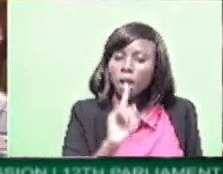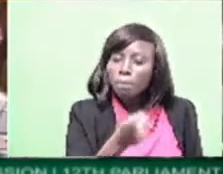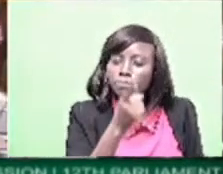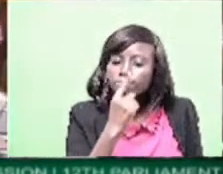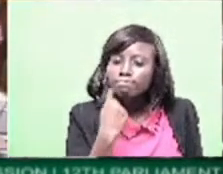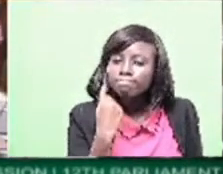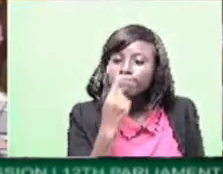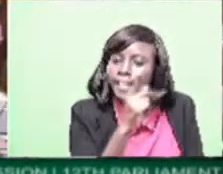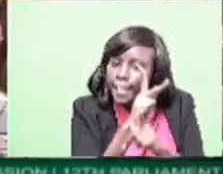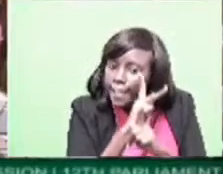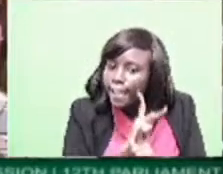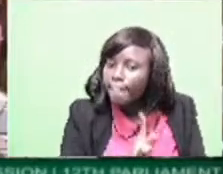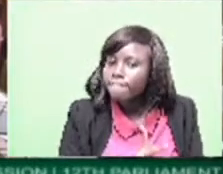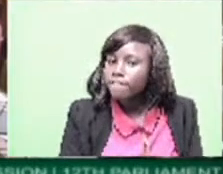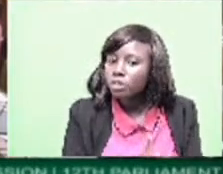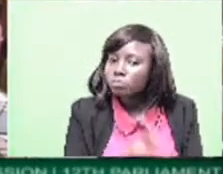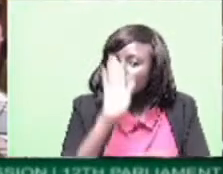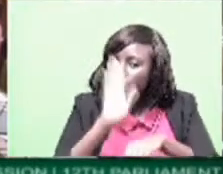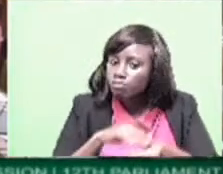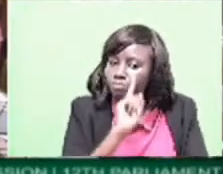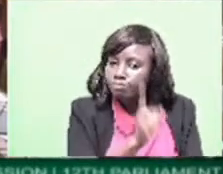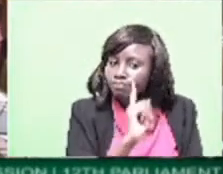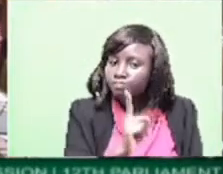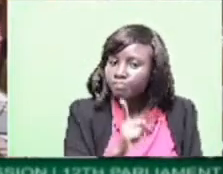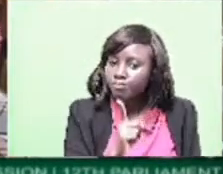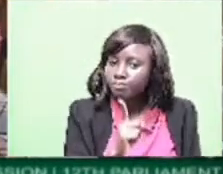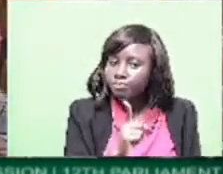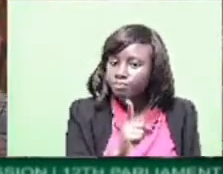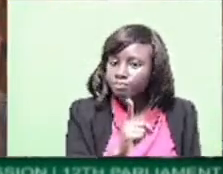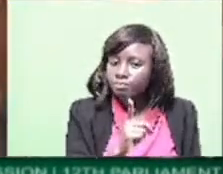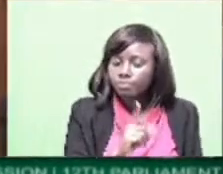Speaker, against this backdrop,